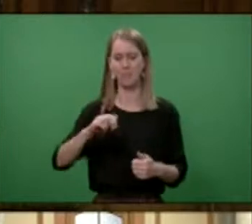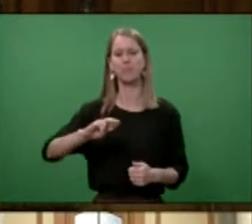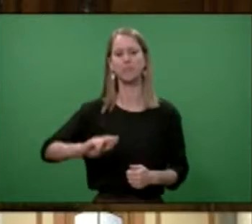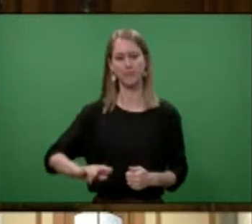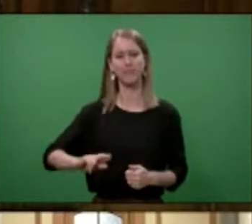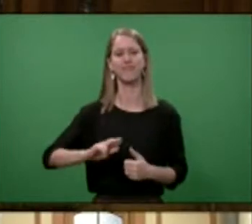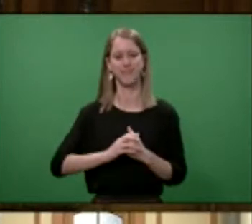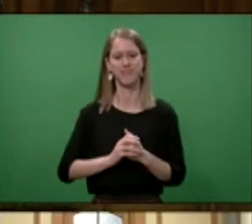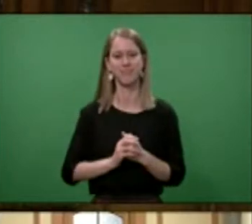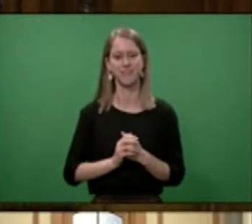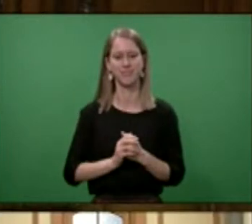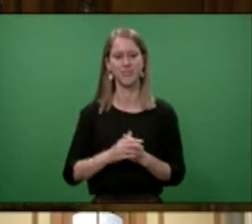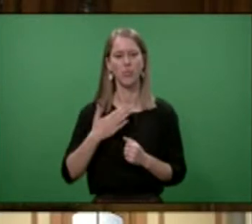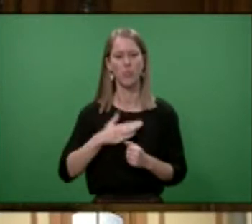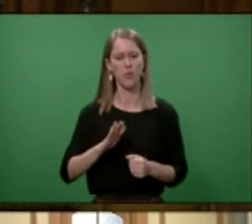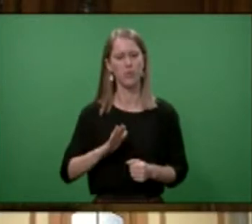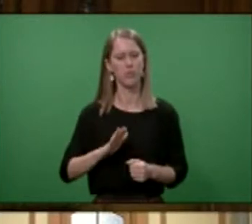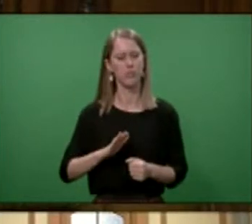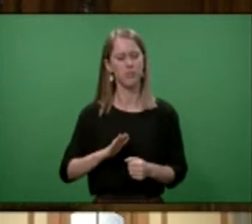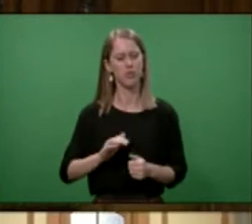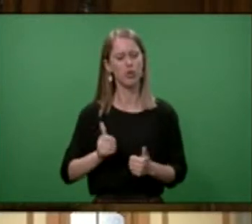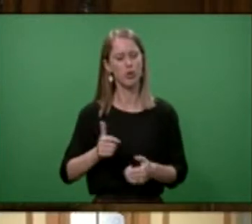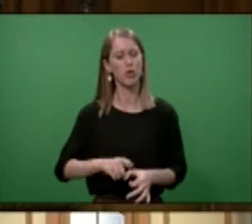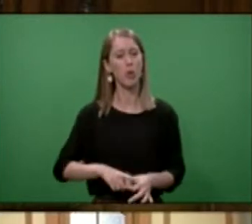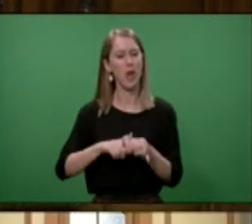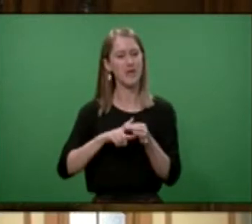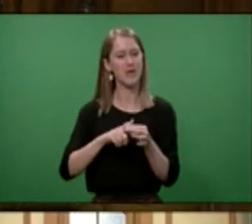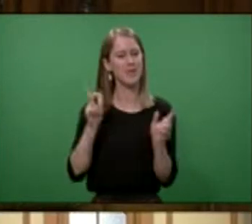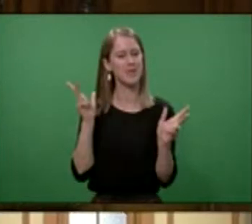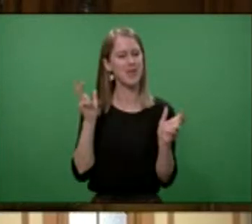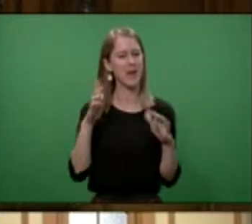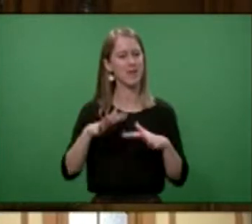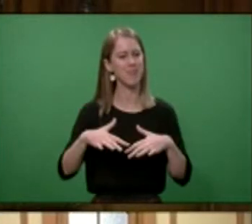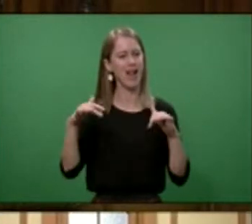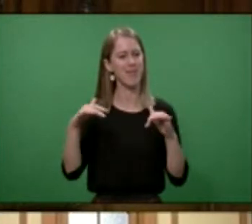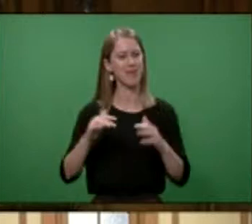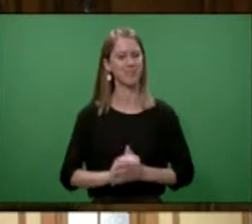in order to keep the quality of the sound of the Parliament.